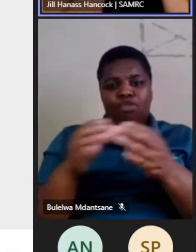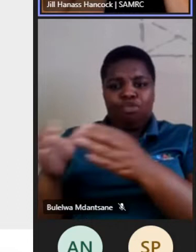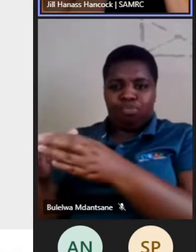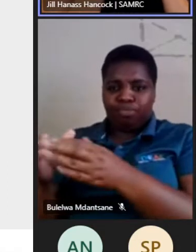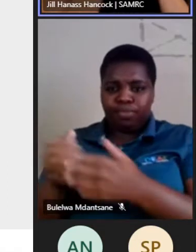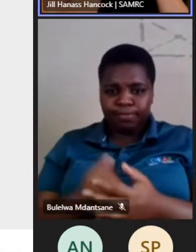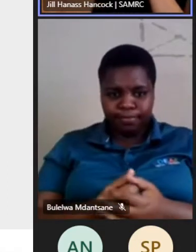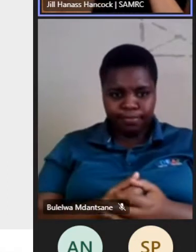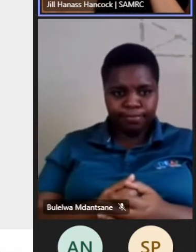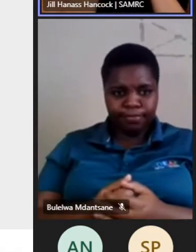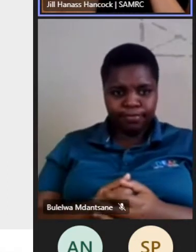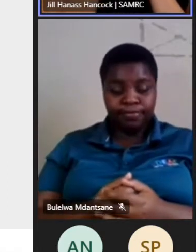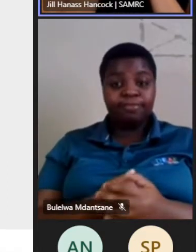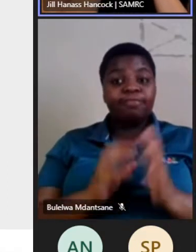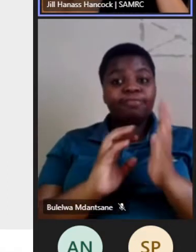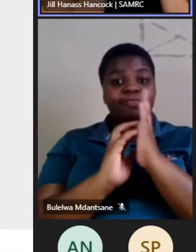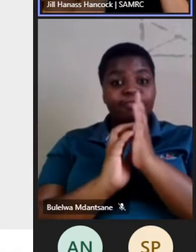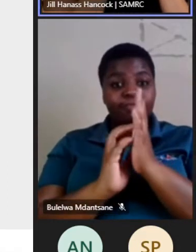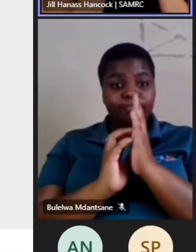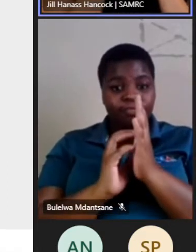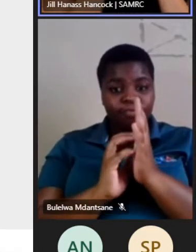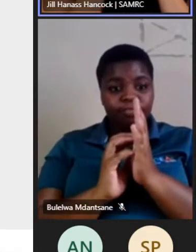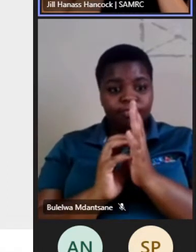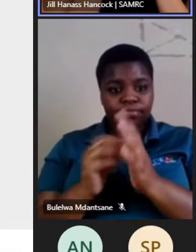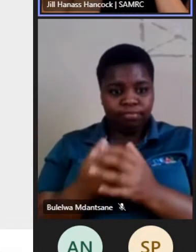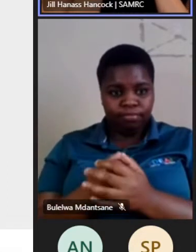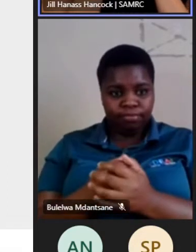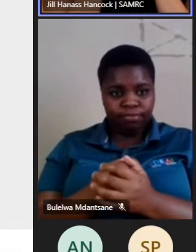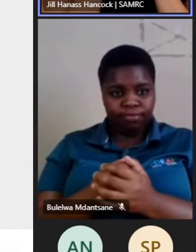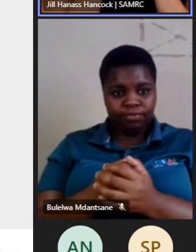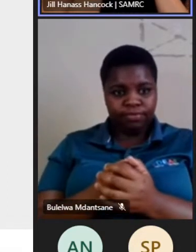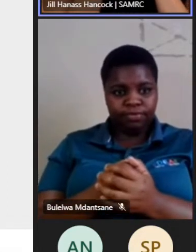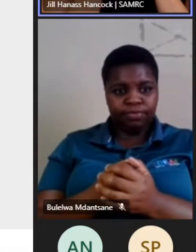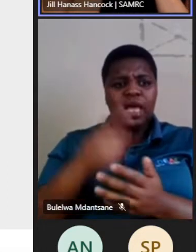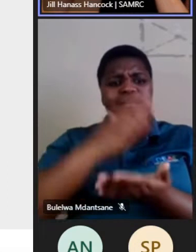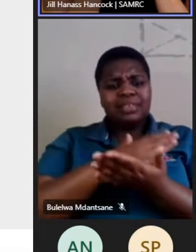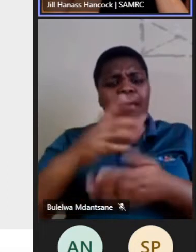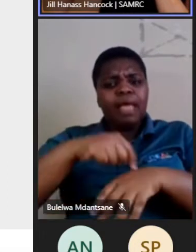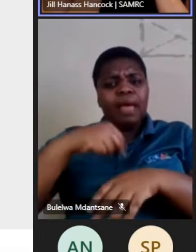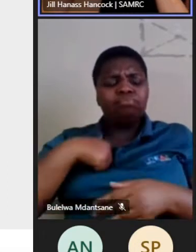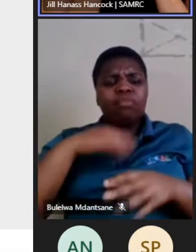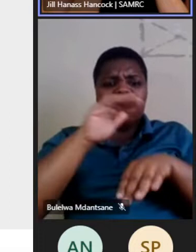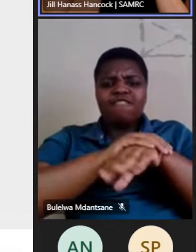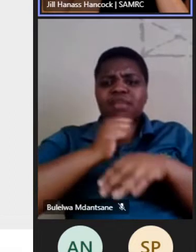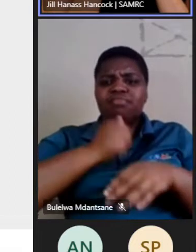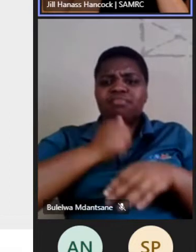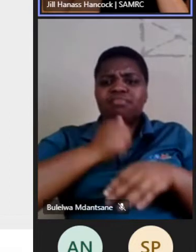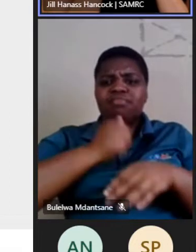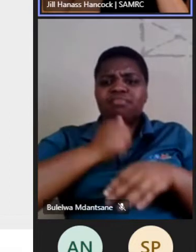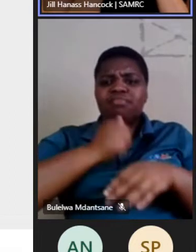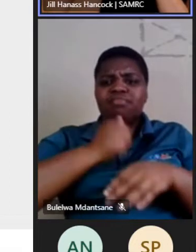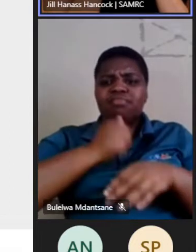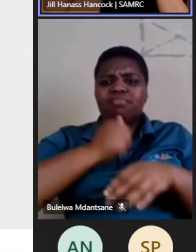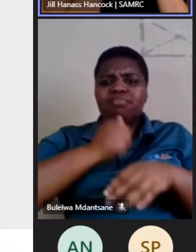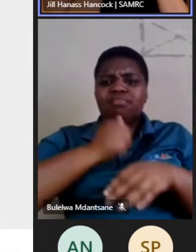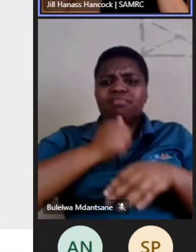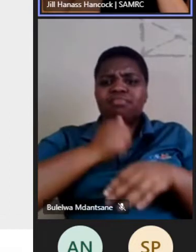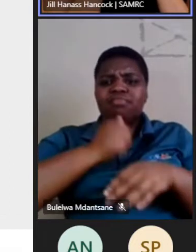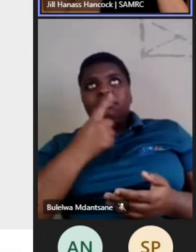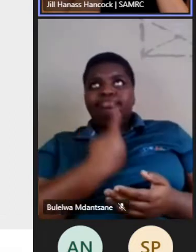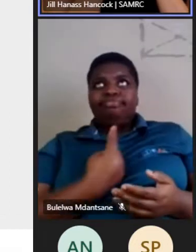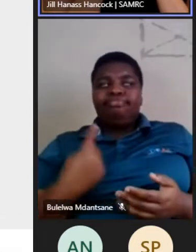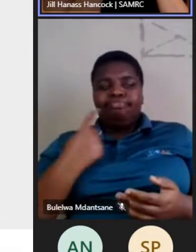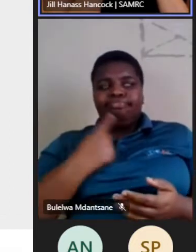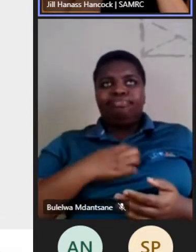Using 2 examples, I talk to friends and people close to me when I'm feeling sad and lonely. The thought of